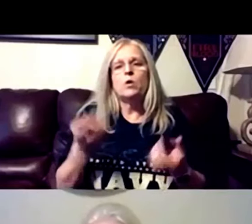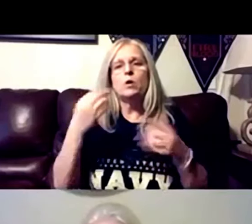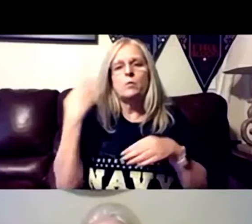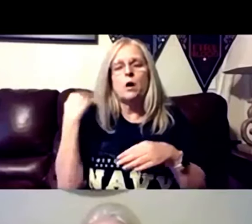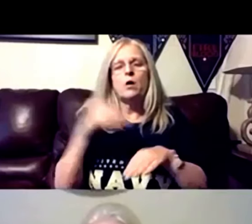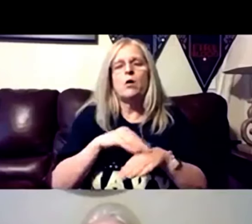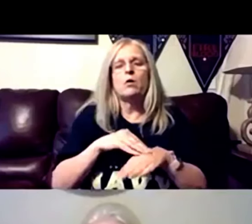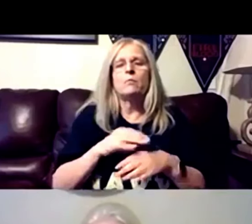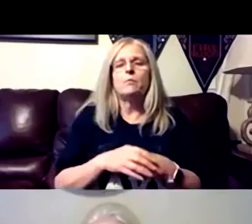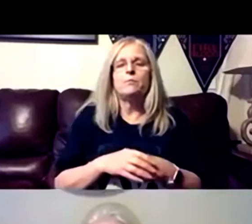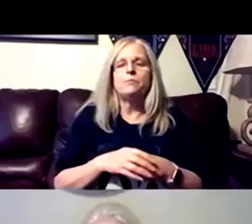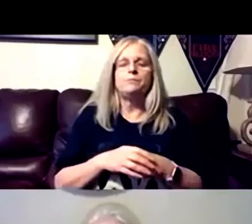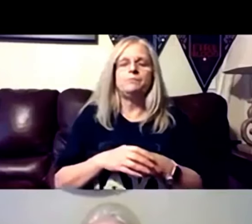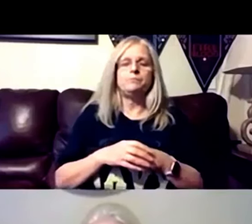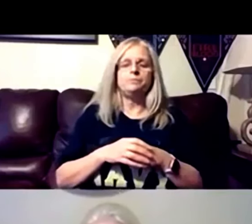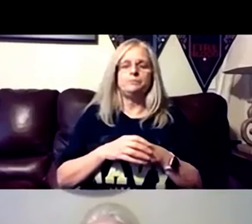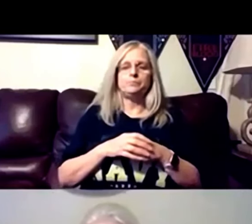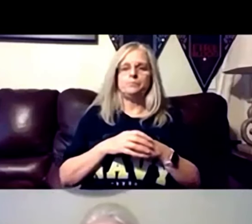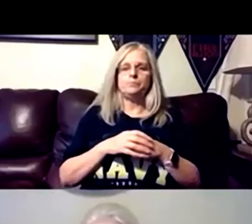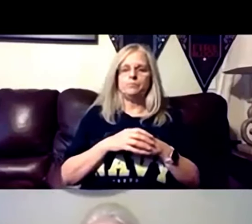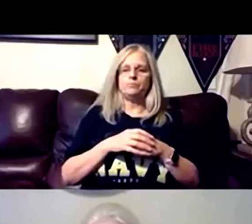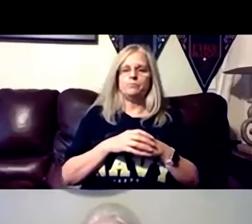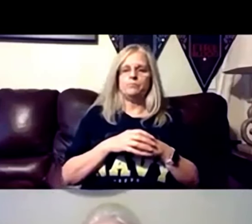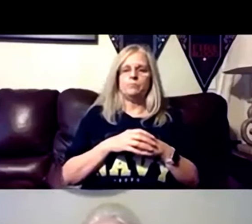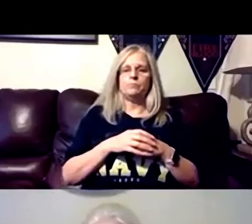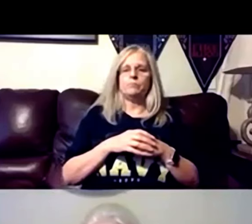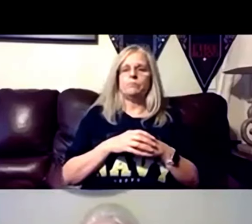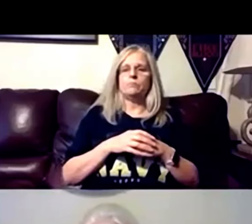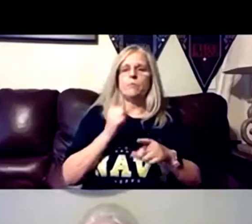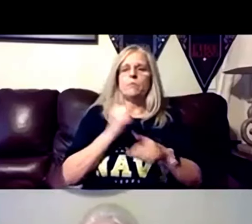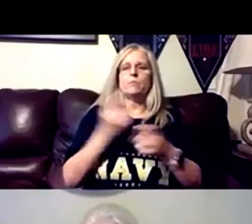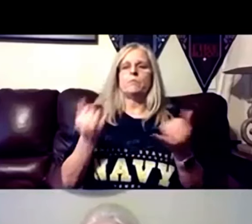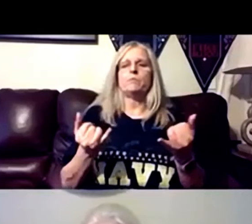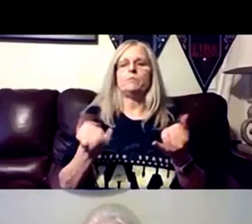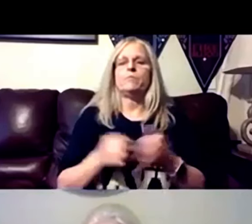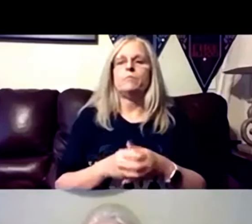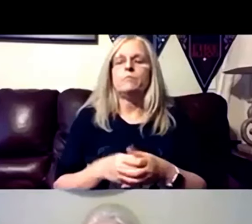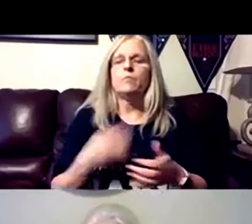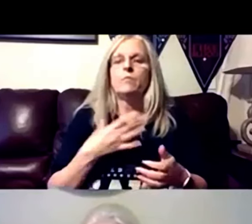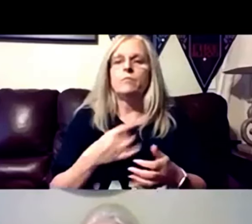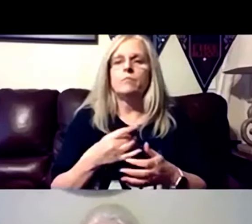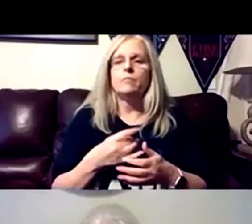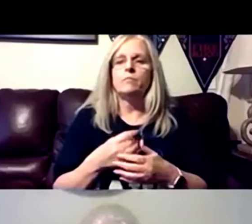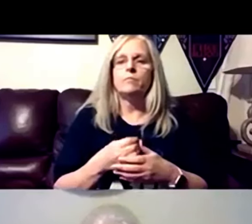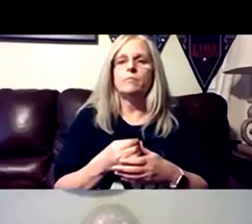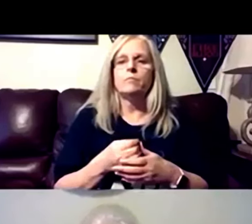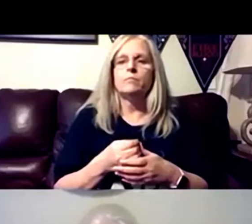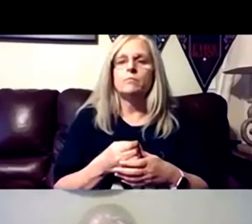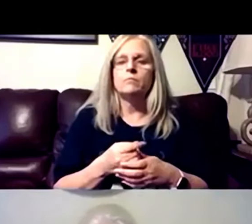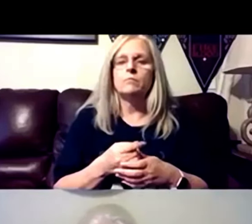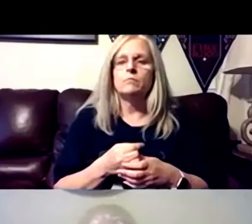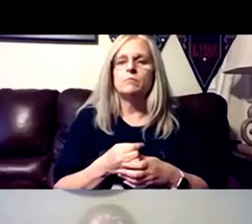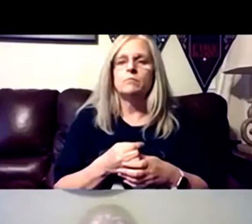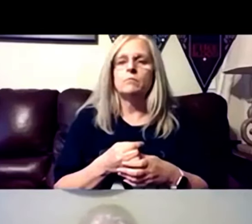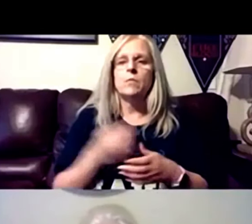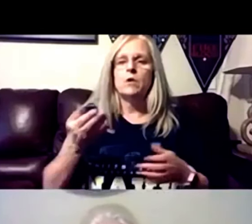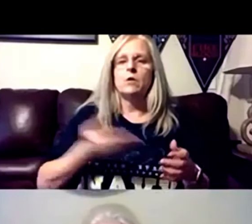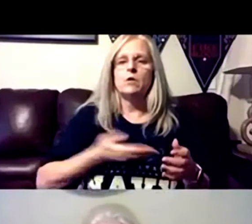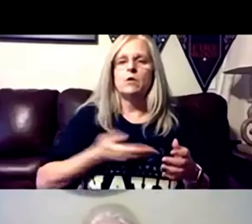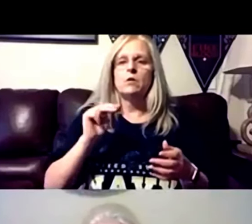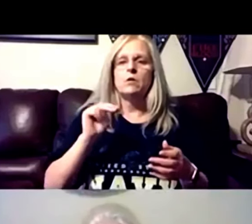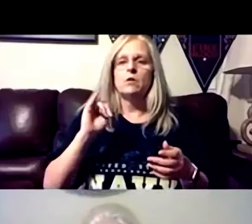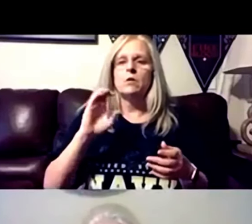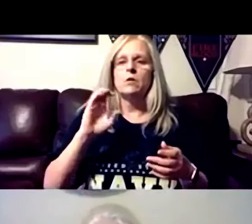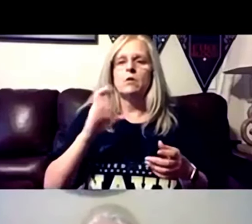Absolutely. Thank you, Red. Right now, I would like to invite Michael Williams to